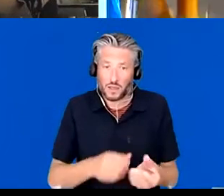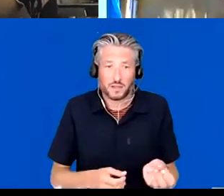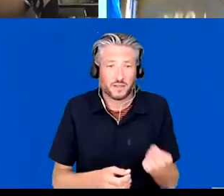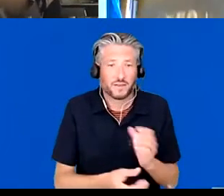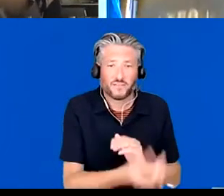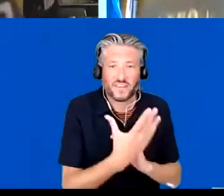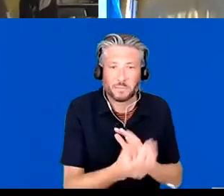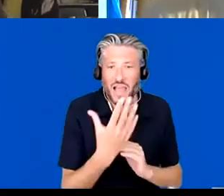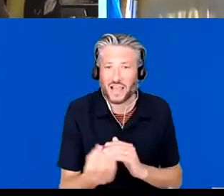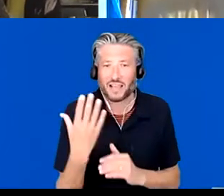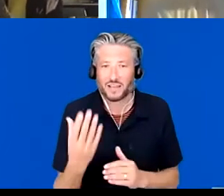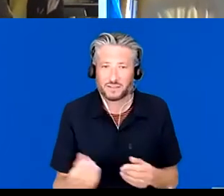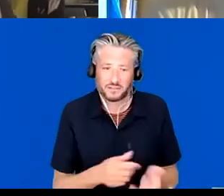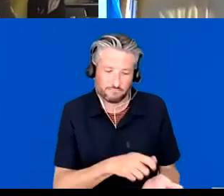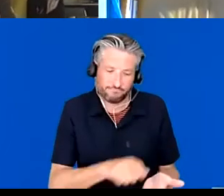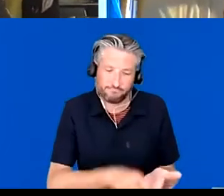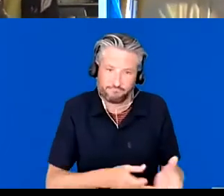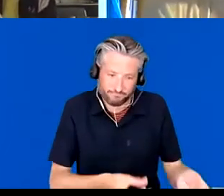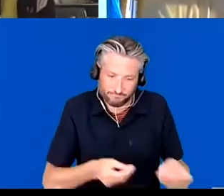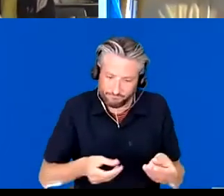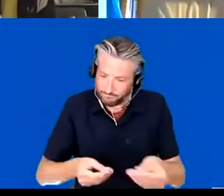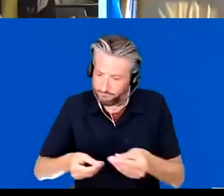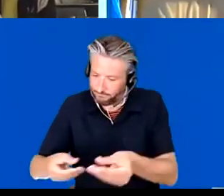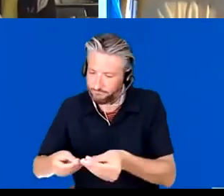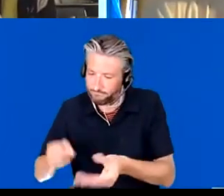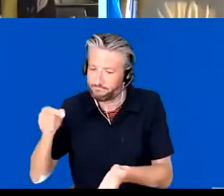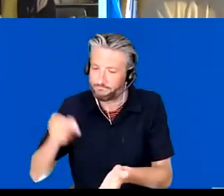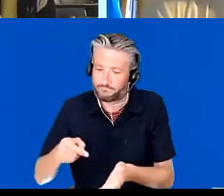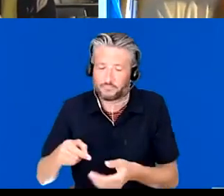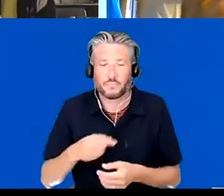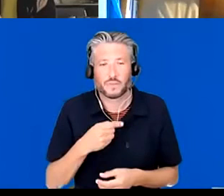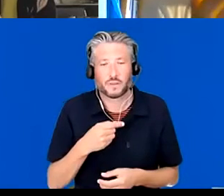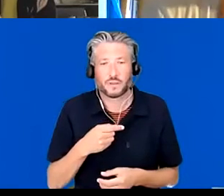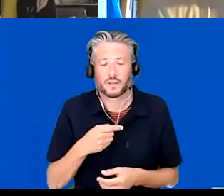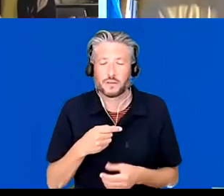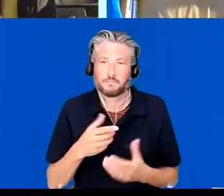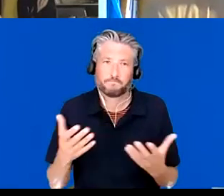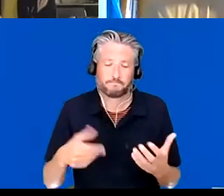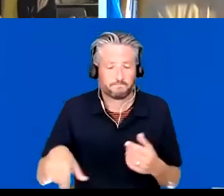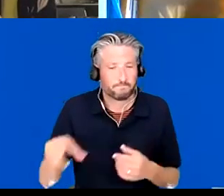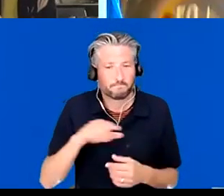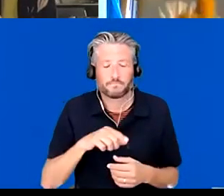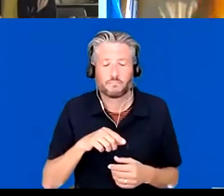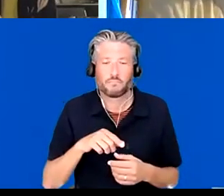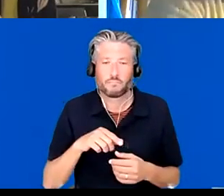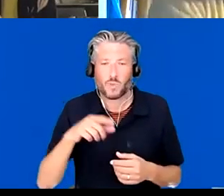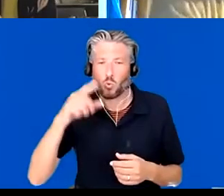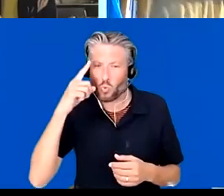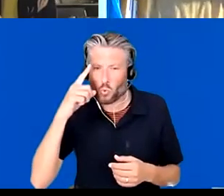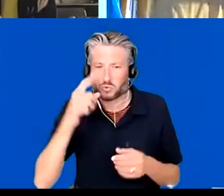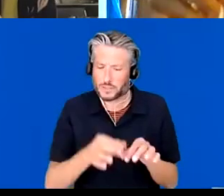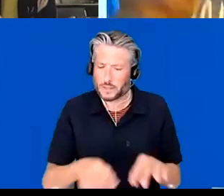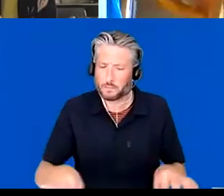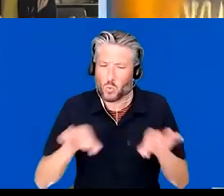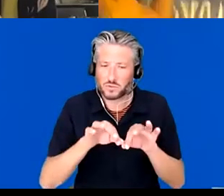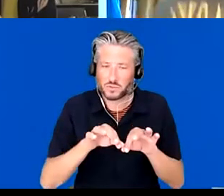areas that were commented on, that we got, was that people felt that it was very important that they sort of felt they'd actually been there.